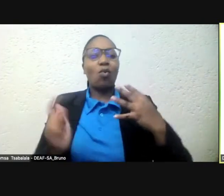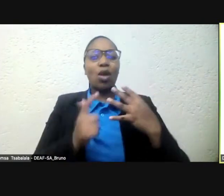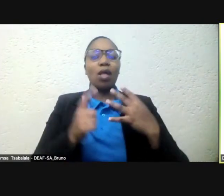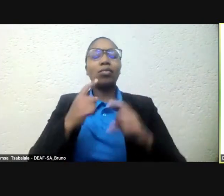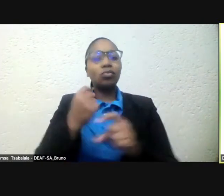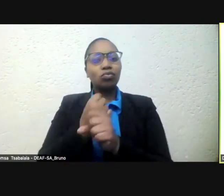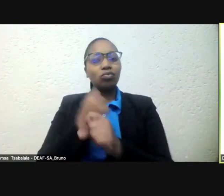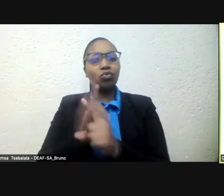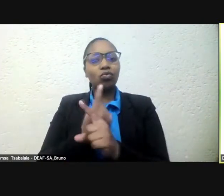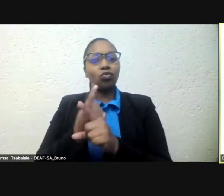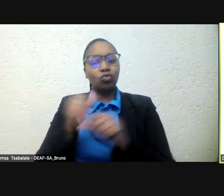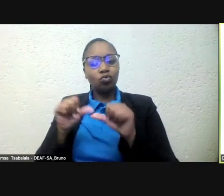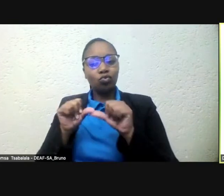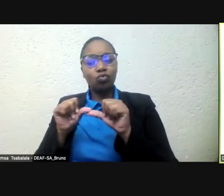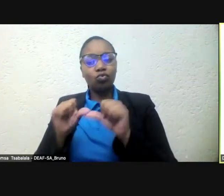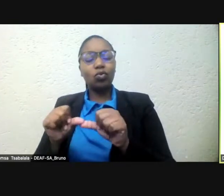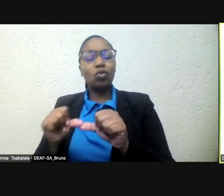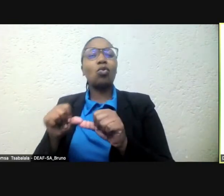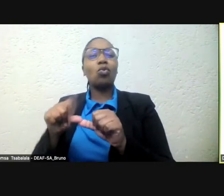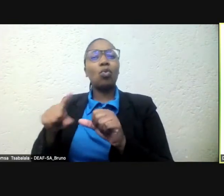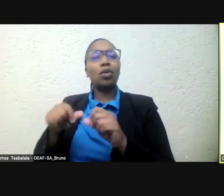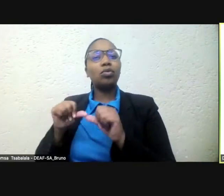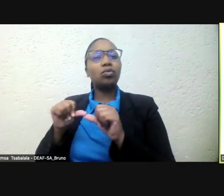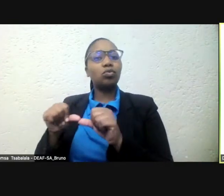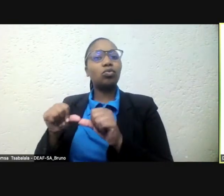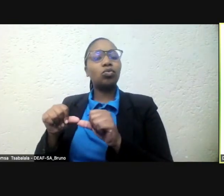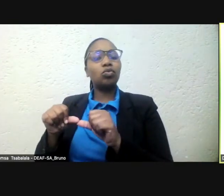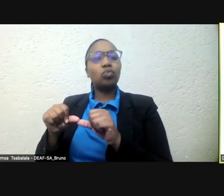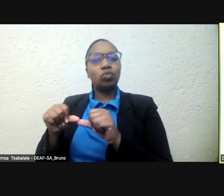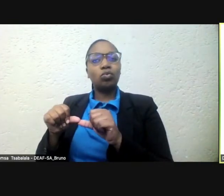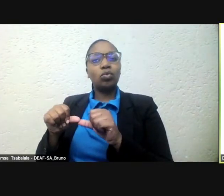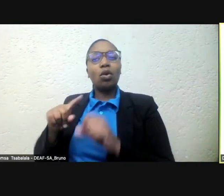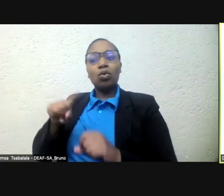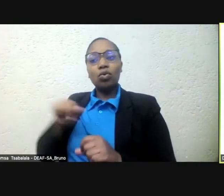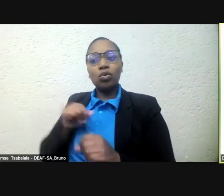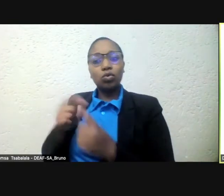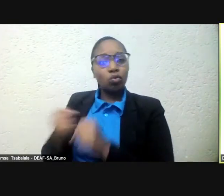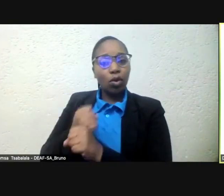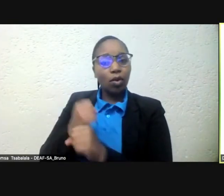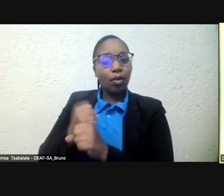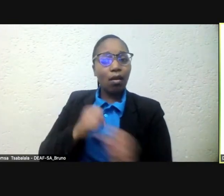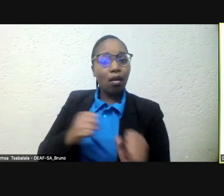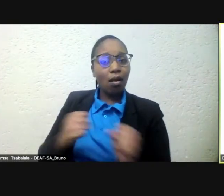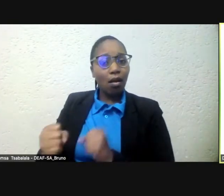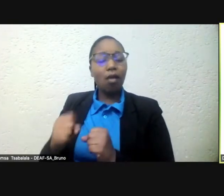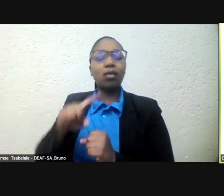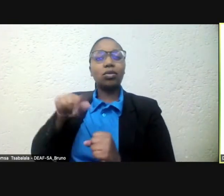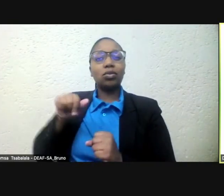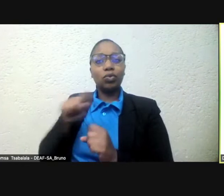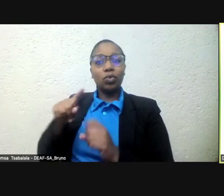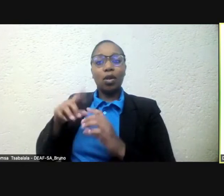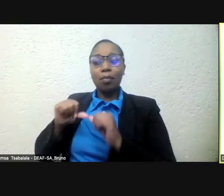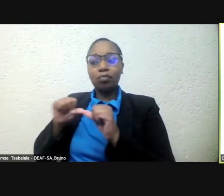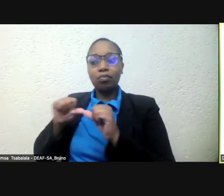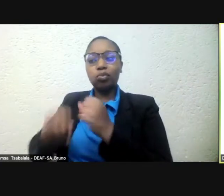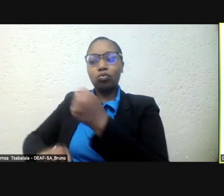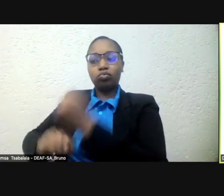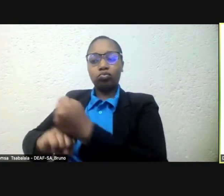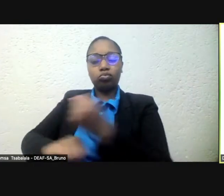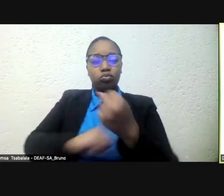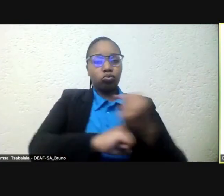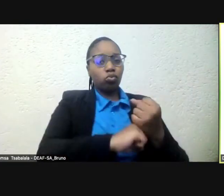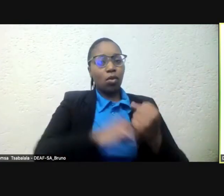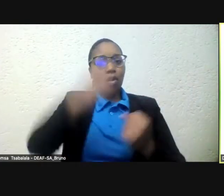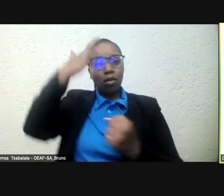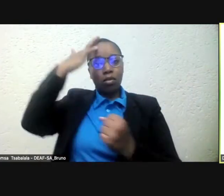the difficulties that we have in the department and in government in general to ensure that you are supported, you deal with the